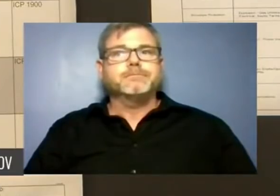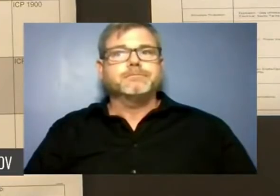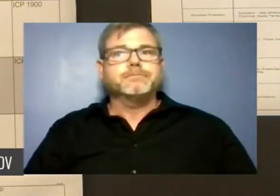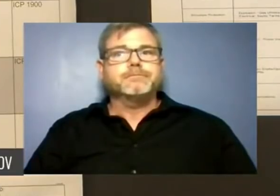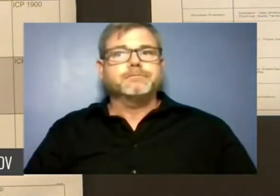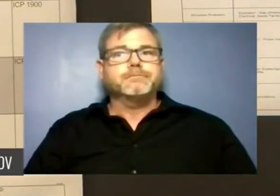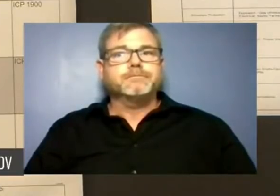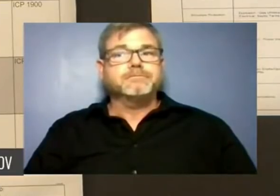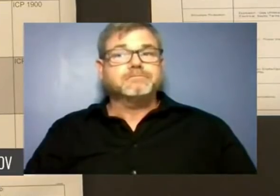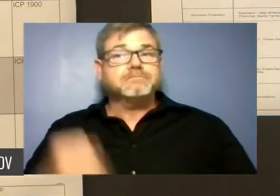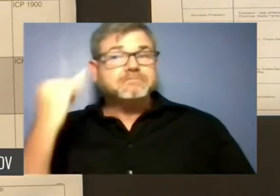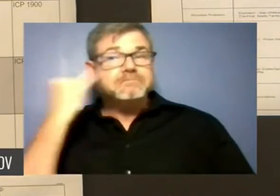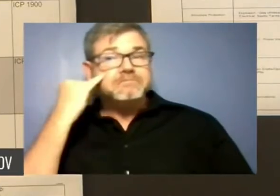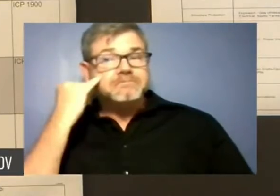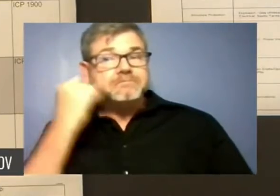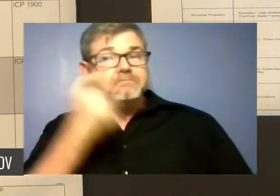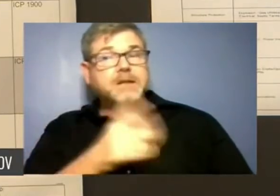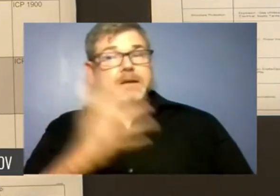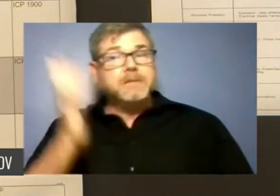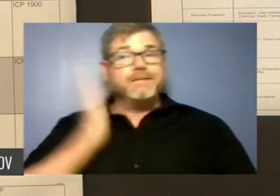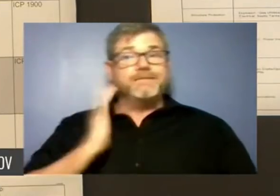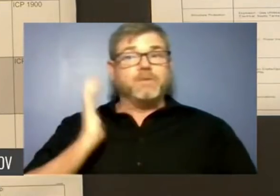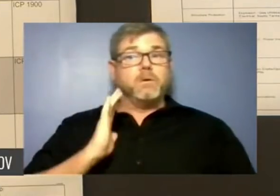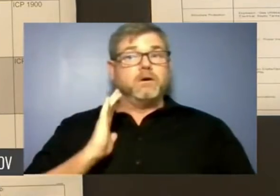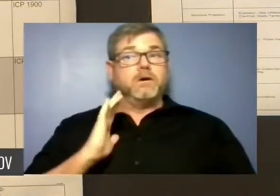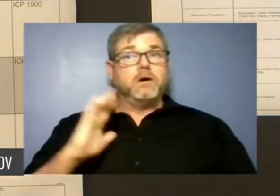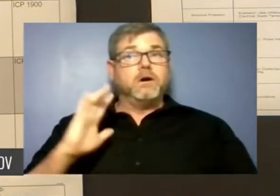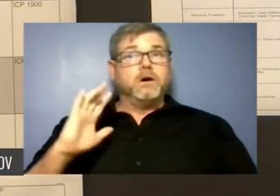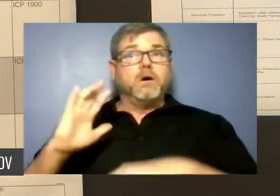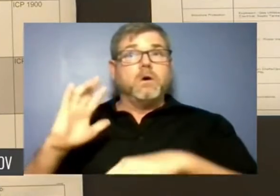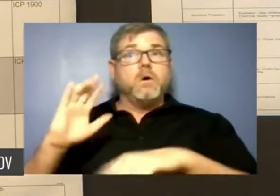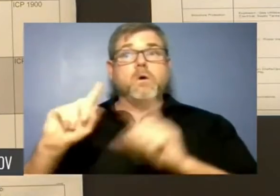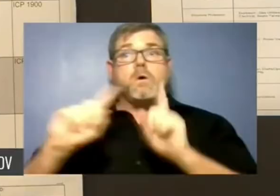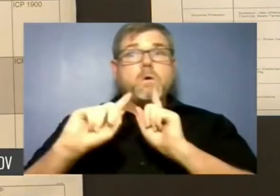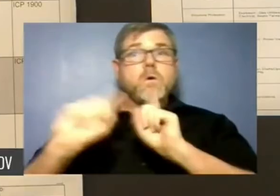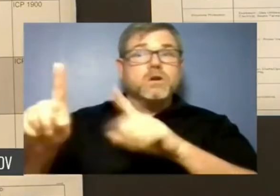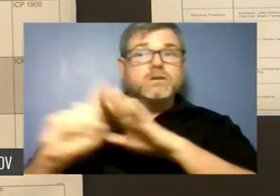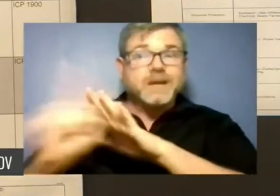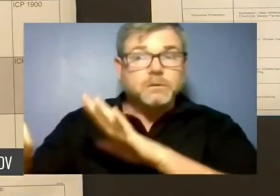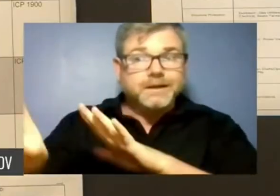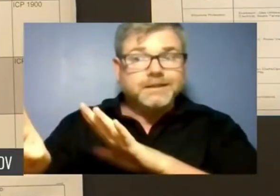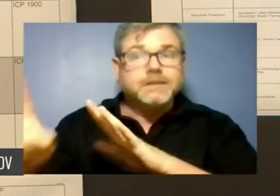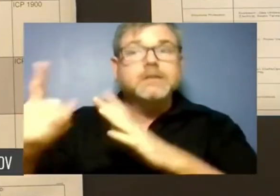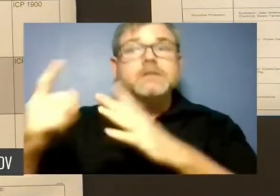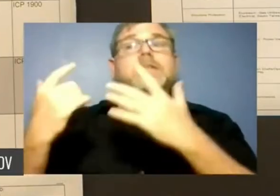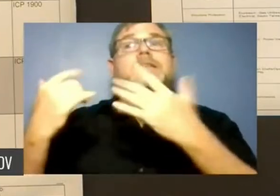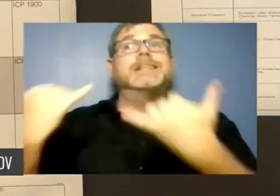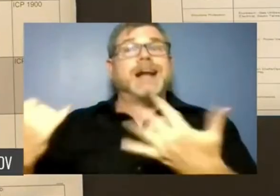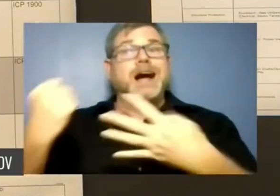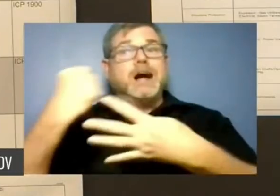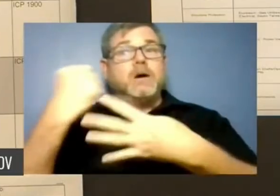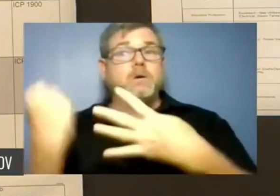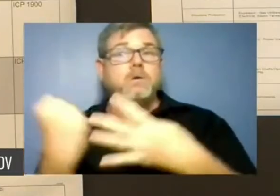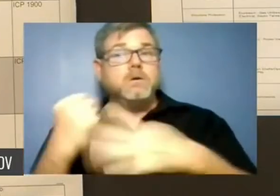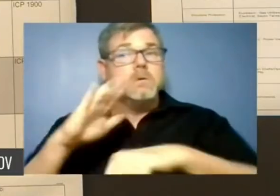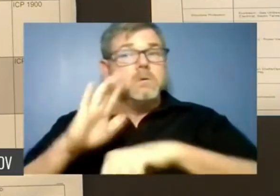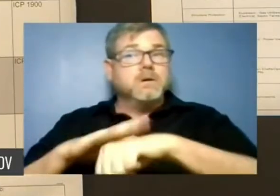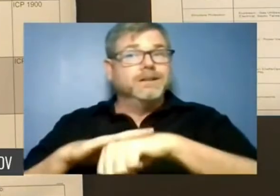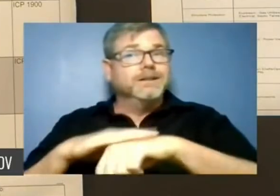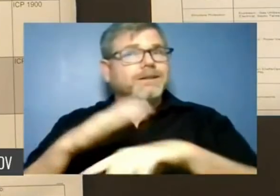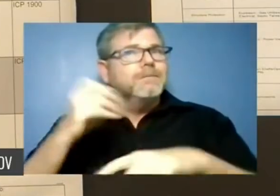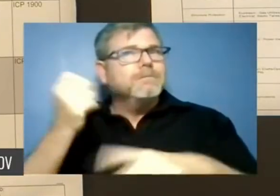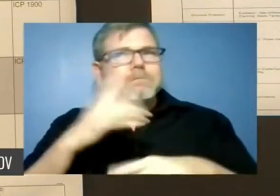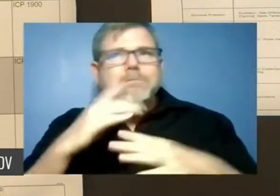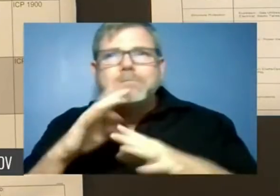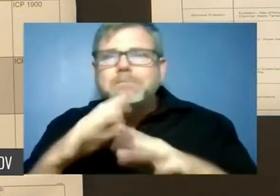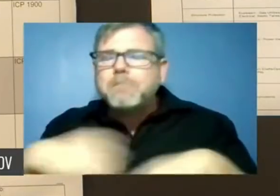warning, please understand that there are still risks in those areas. Stay aware of changing conditions and continue to be prepared to leave at a